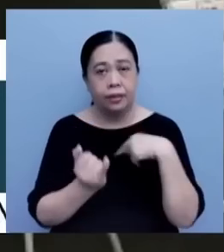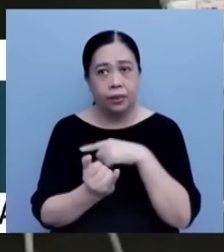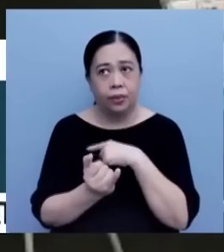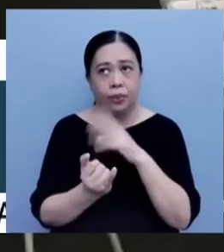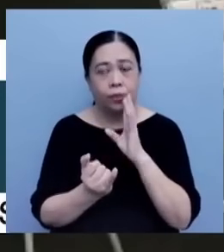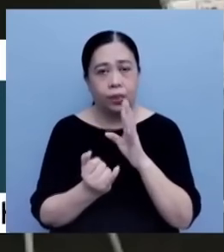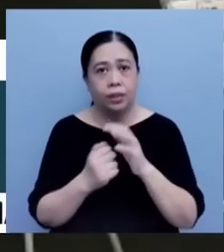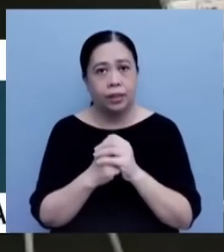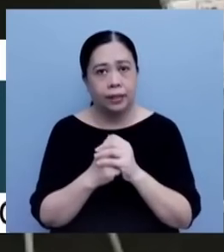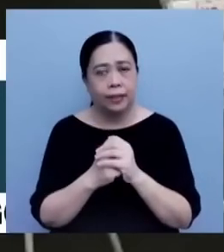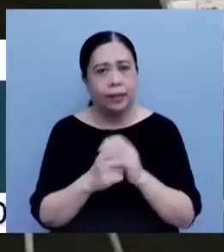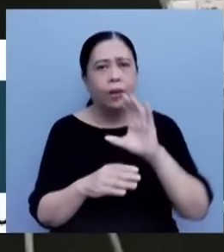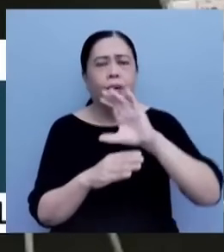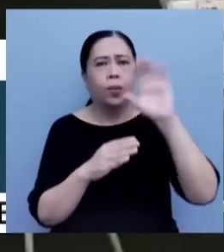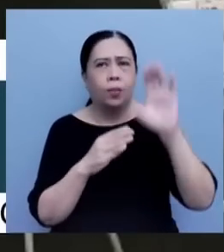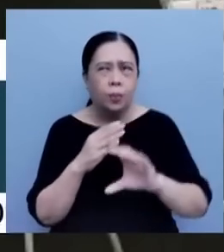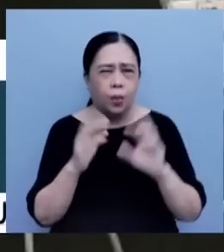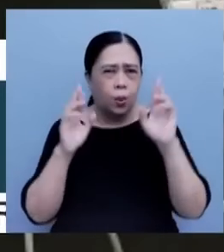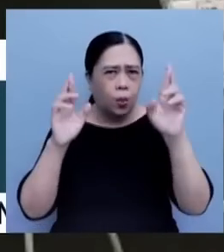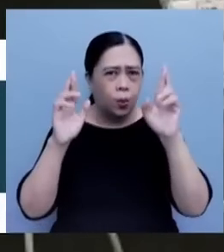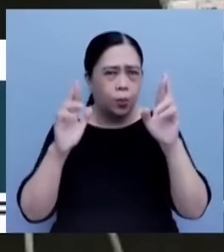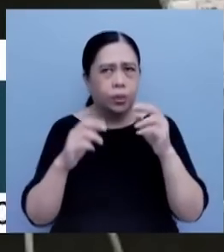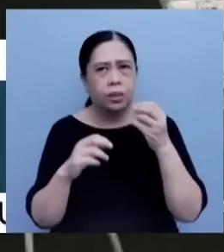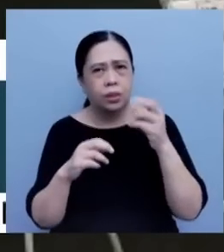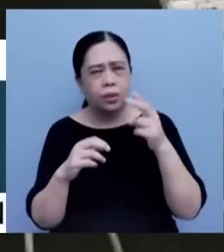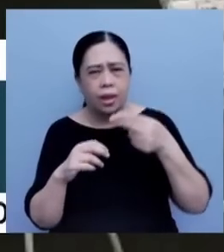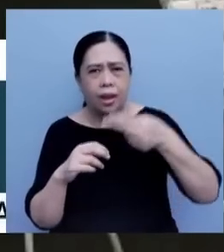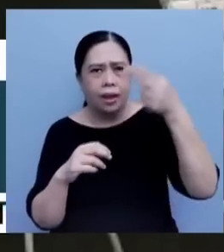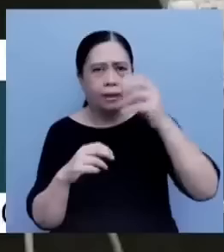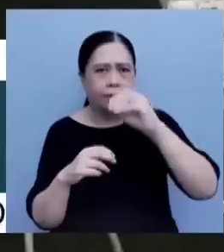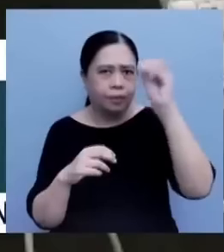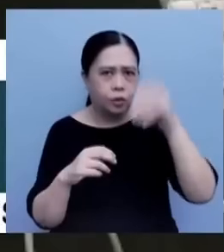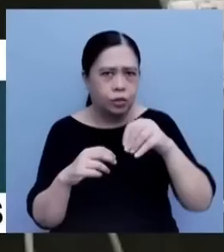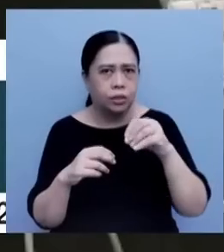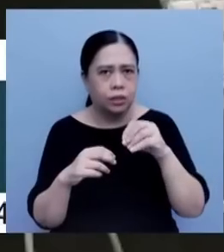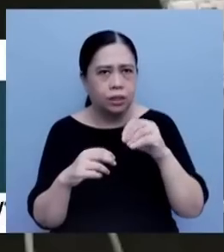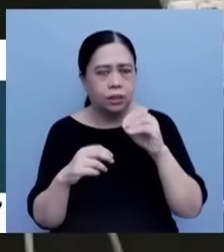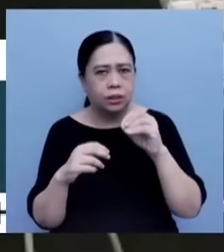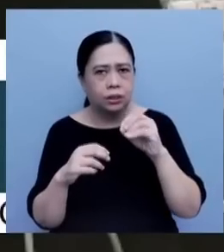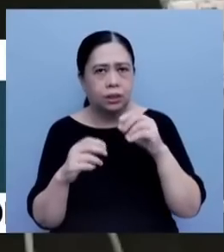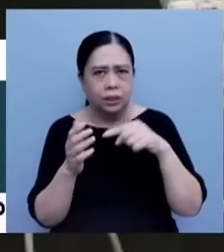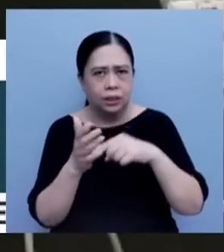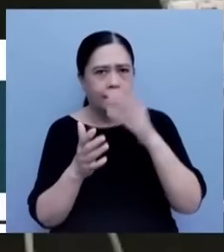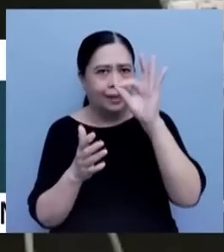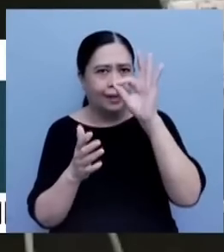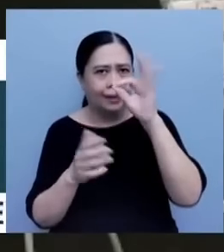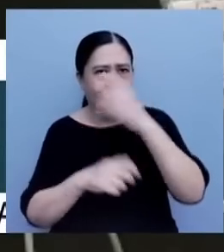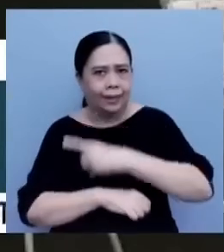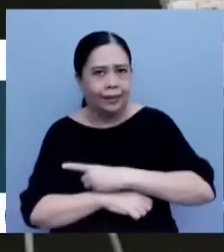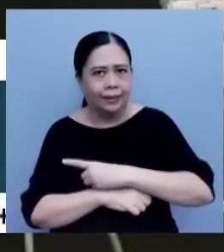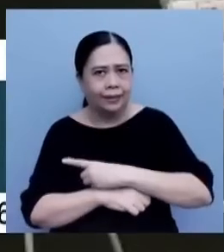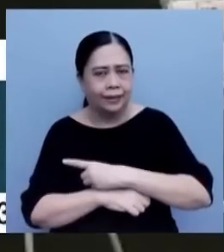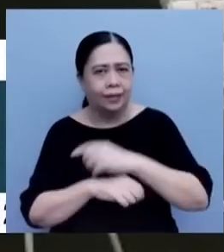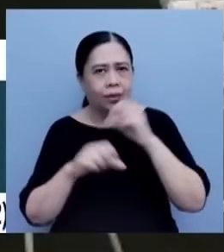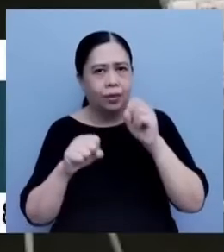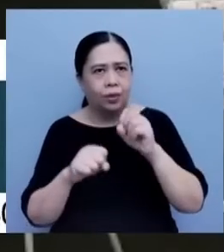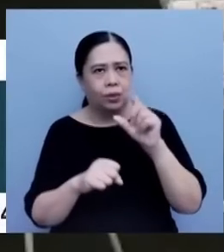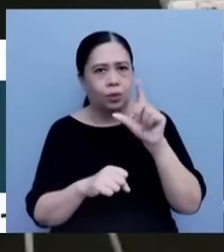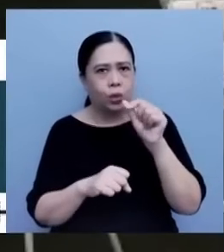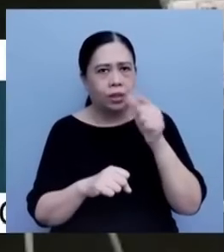we will completely, hopefully, or very high percentage po within 90 days, no? Yung 27 billion